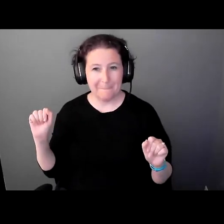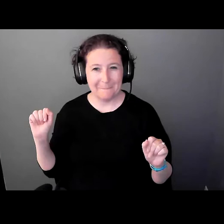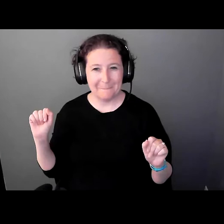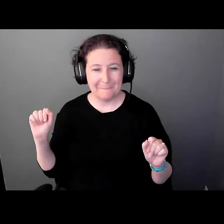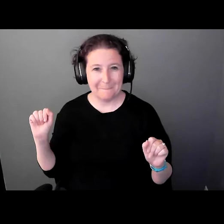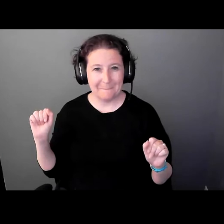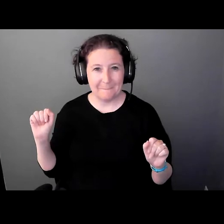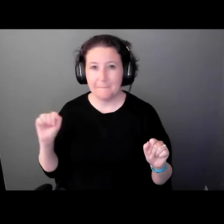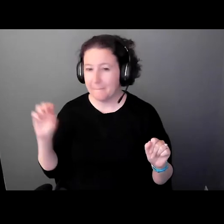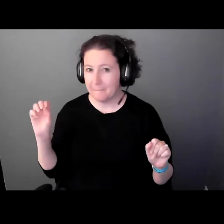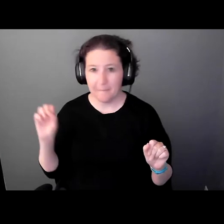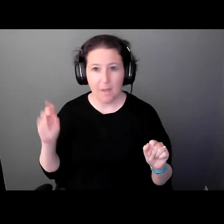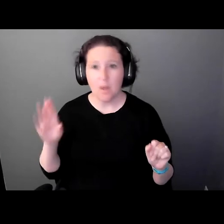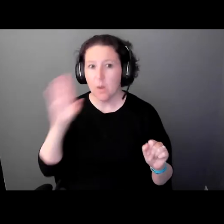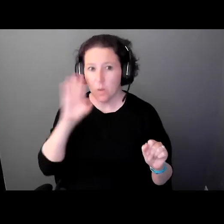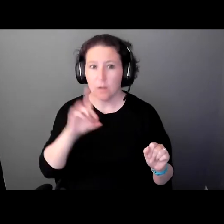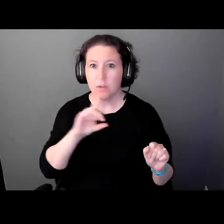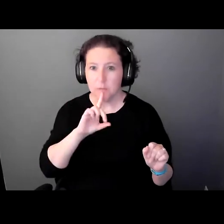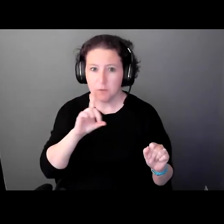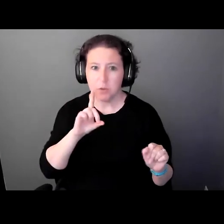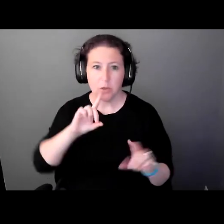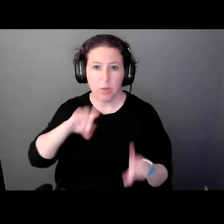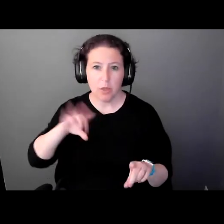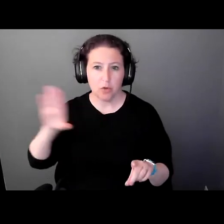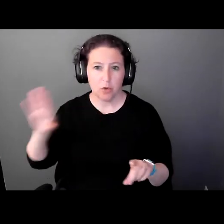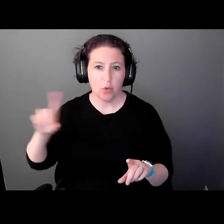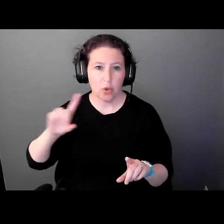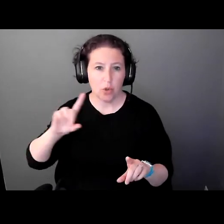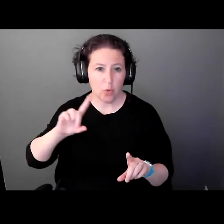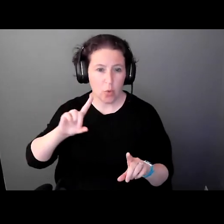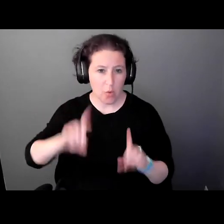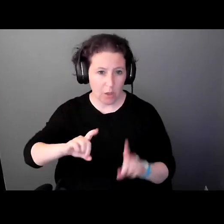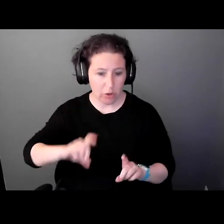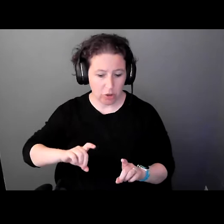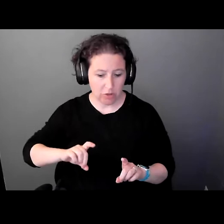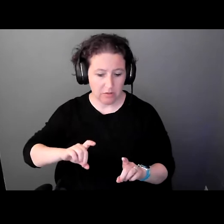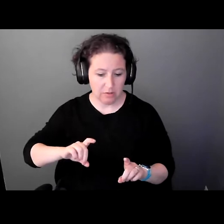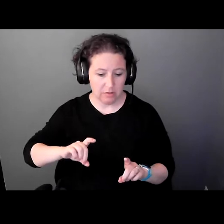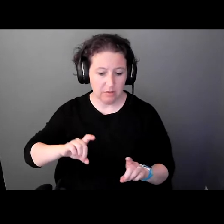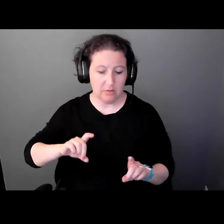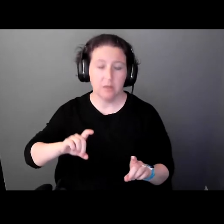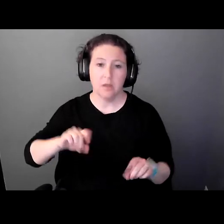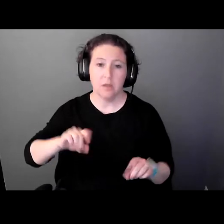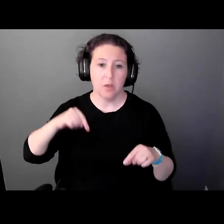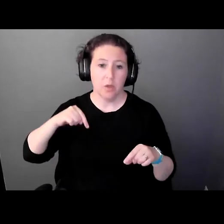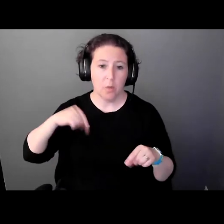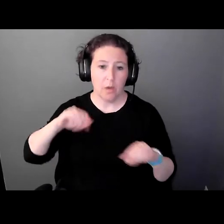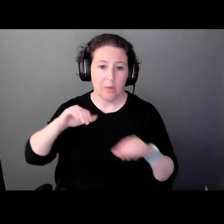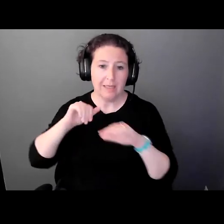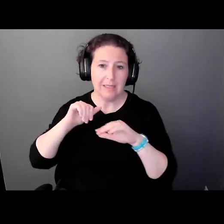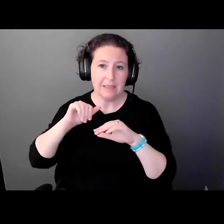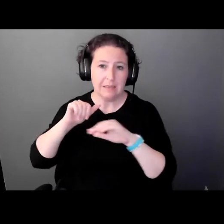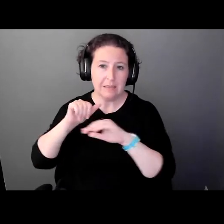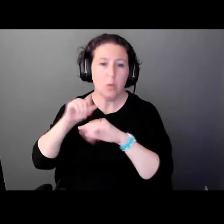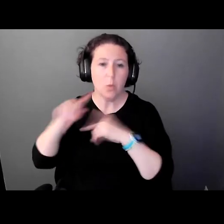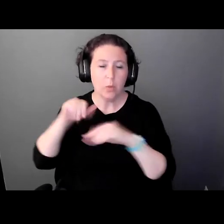okay, we will make sure to get those questions answered as we are sending out our press release. So thank